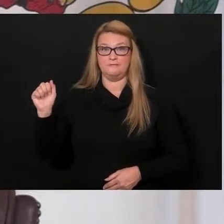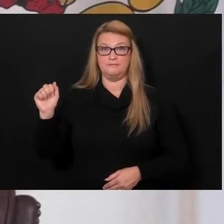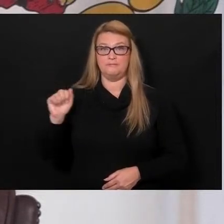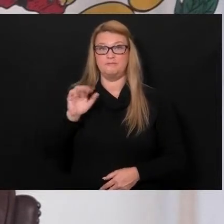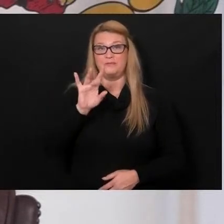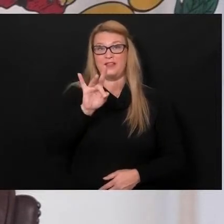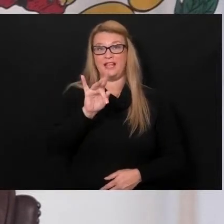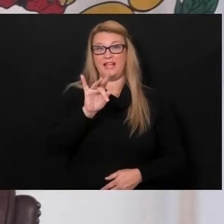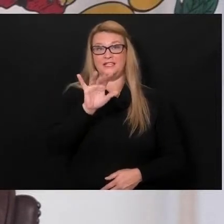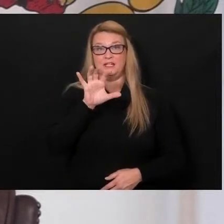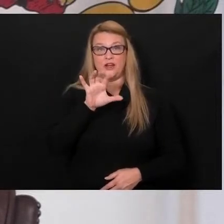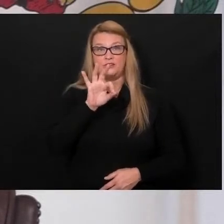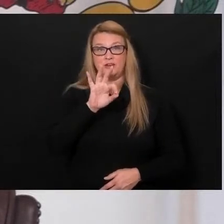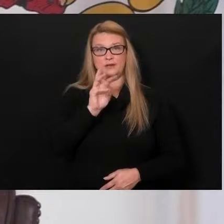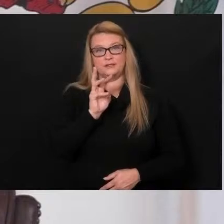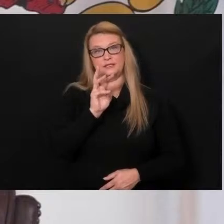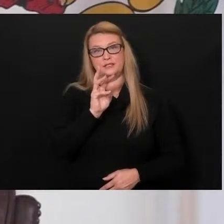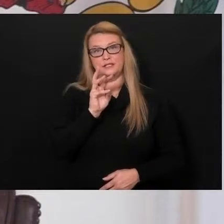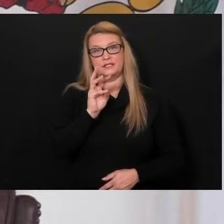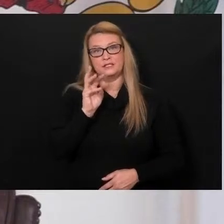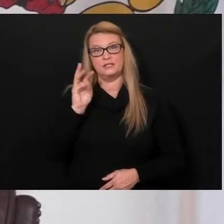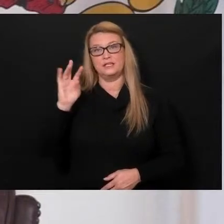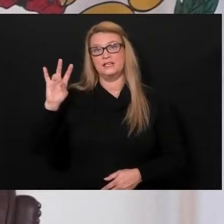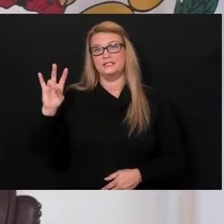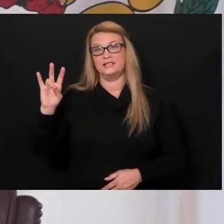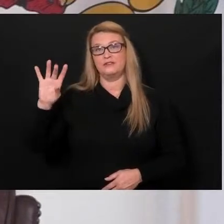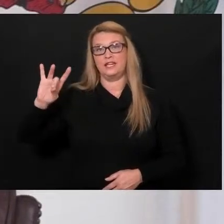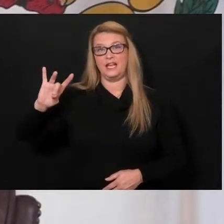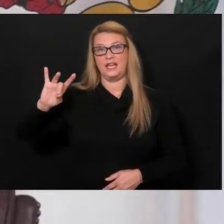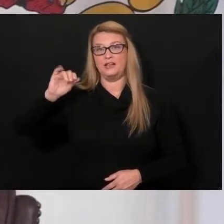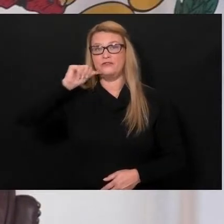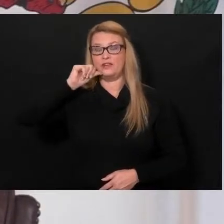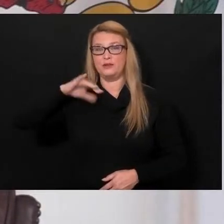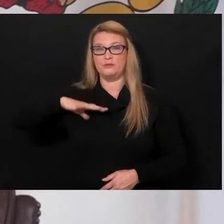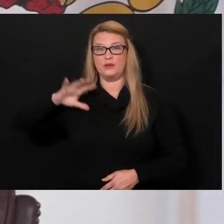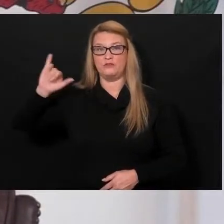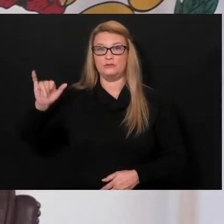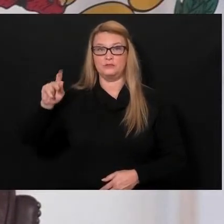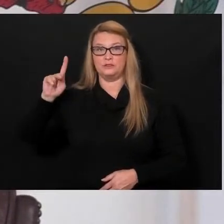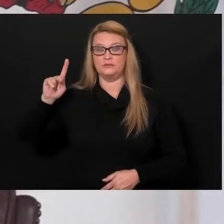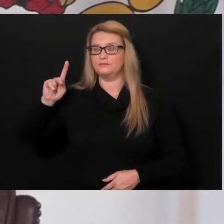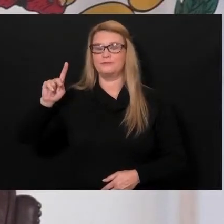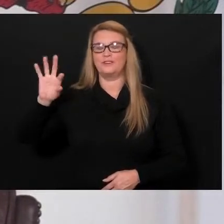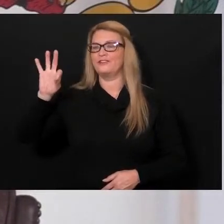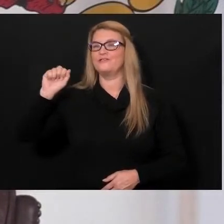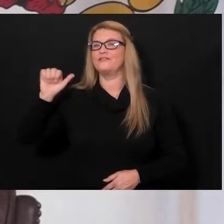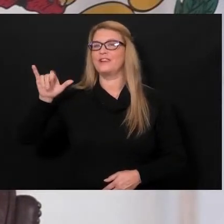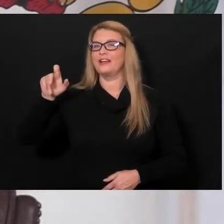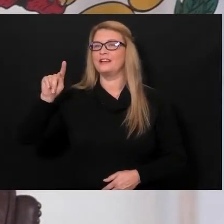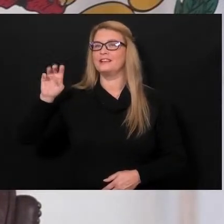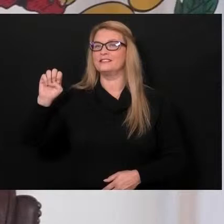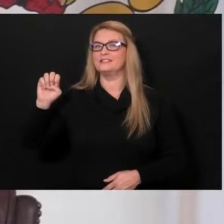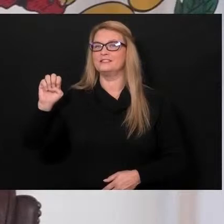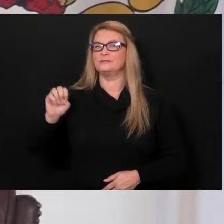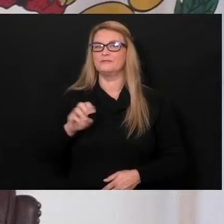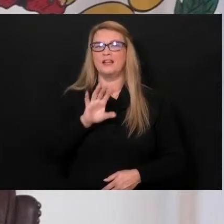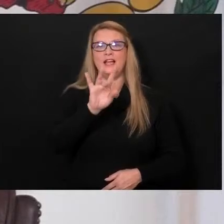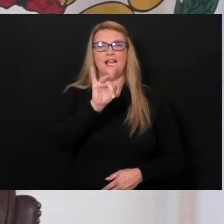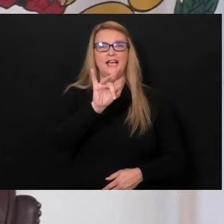Our 1,896th death is a 78-year-old female from Fayette County.